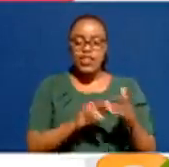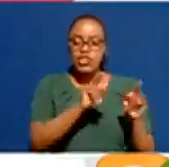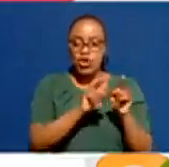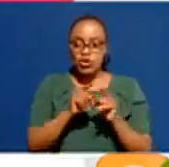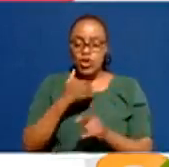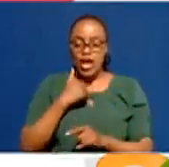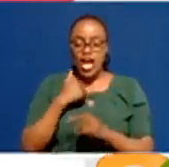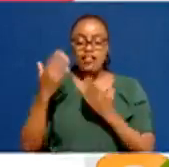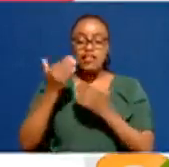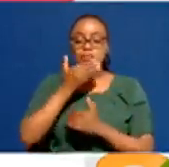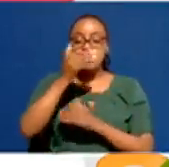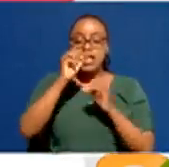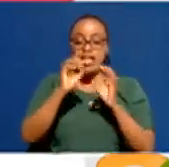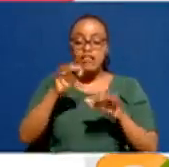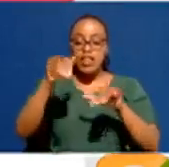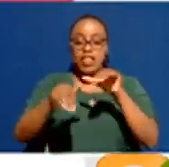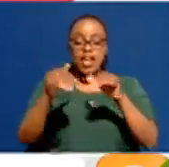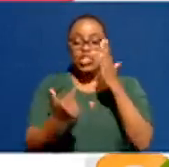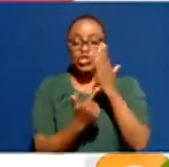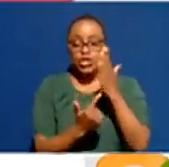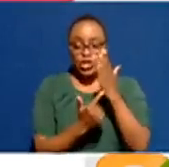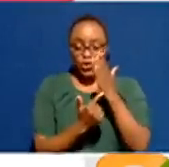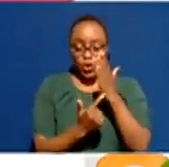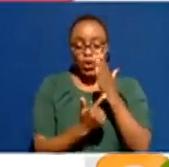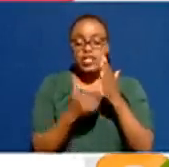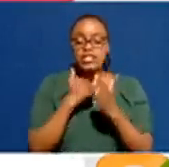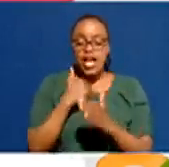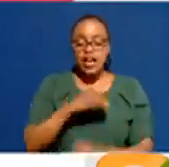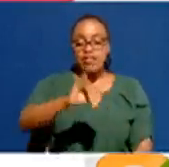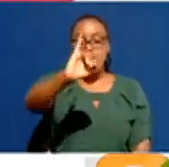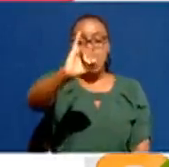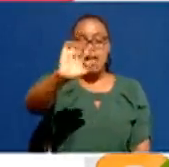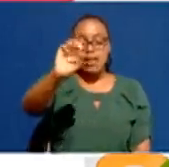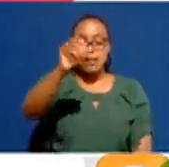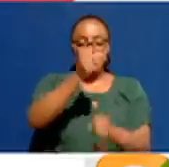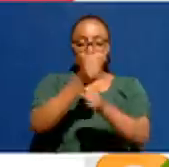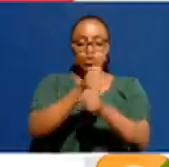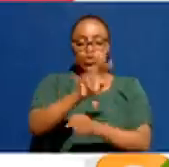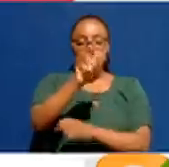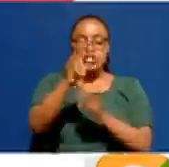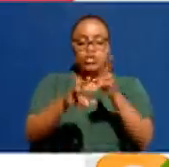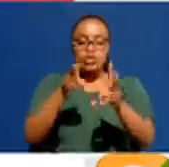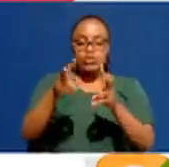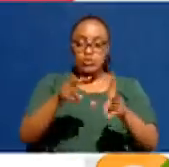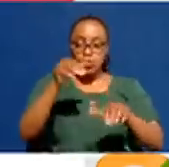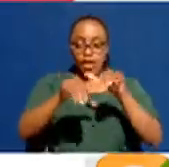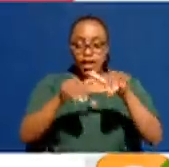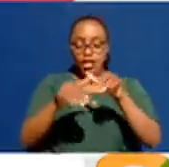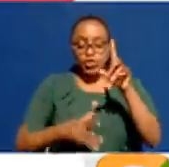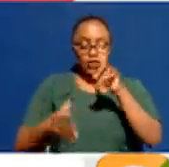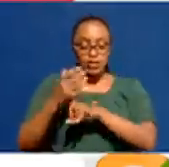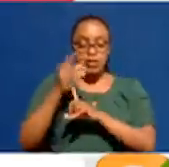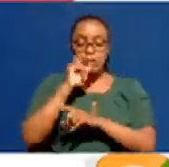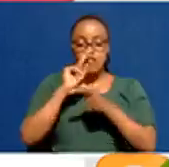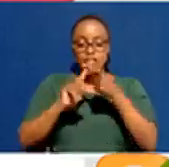will be expected to answer whether the election technology deployed by IEBC to conduct the 2022 State House race met the standards